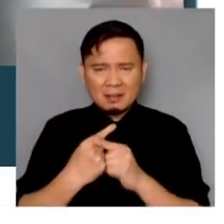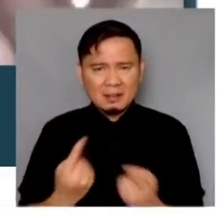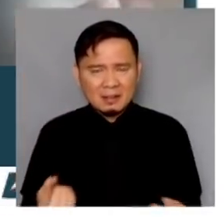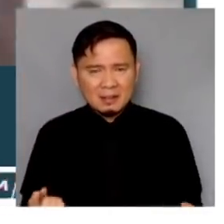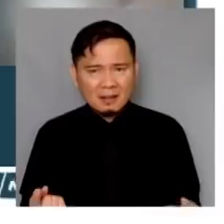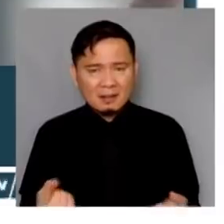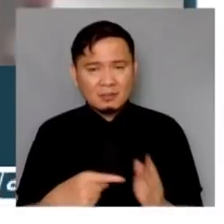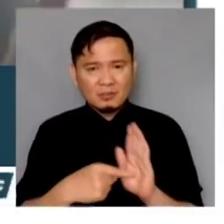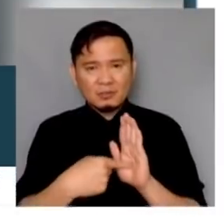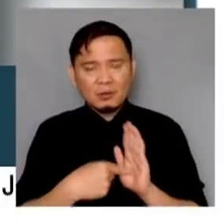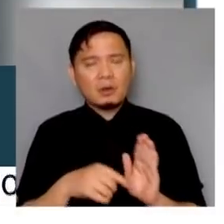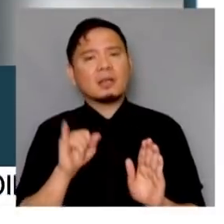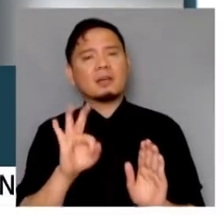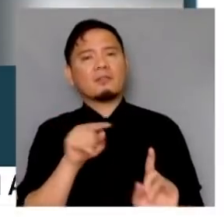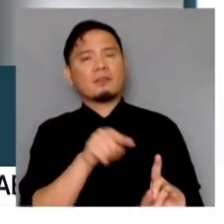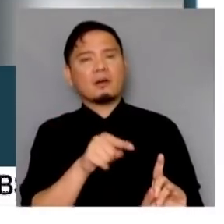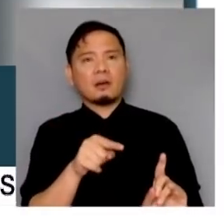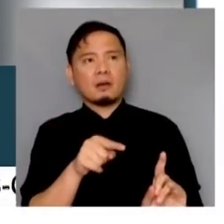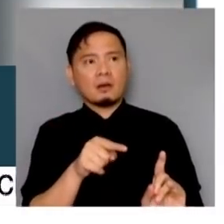If you add up all the acts,